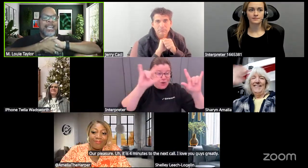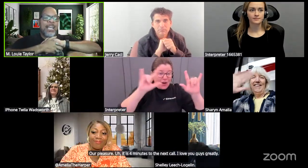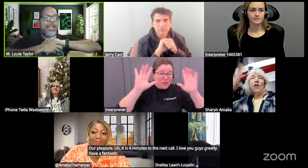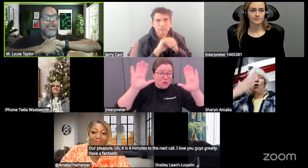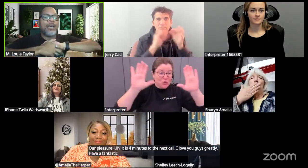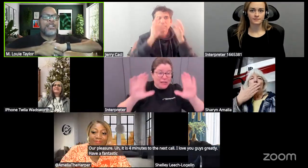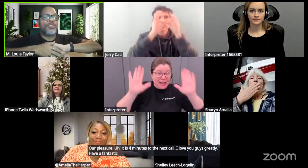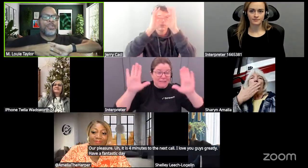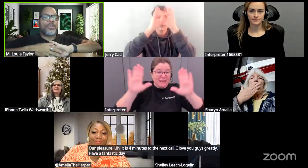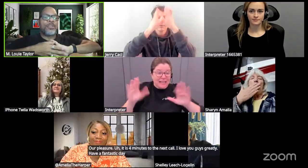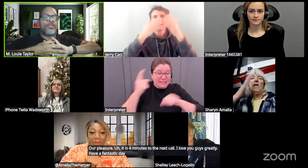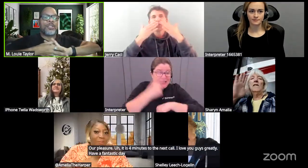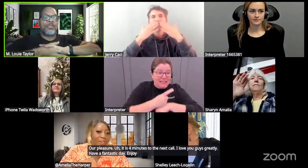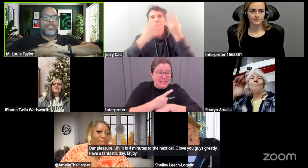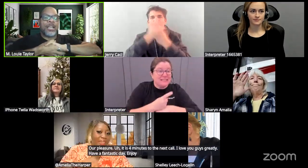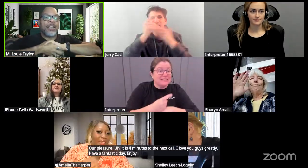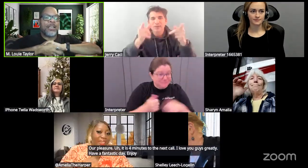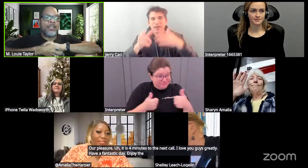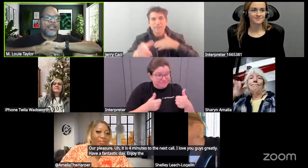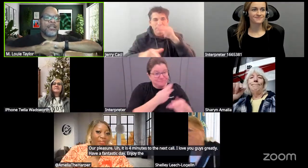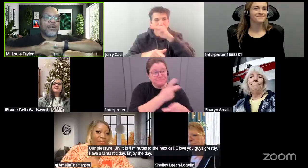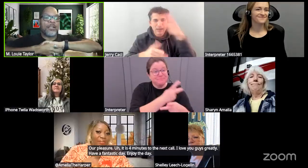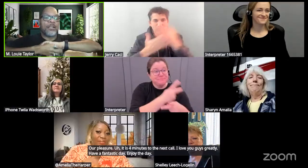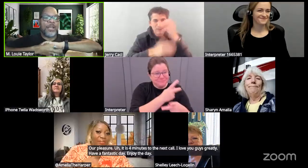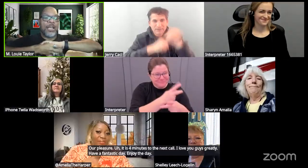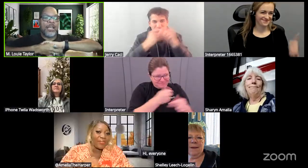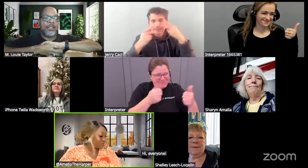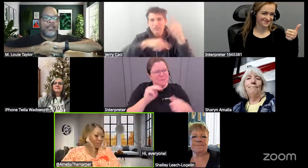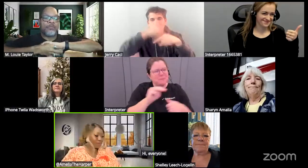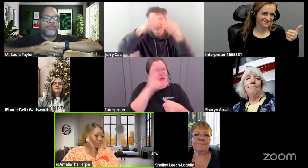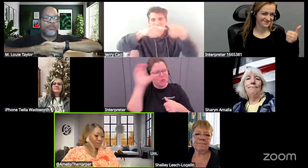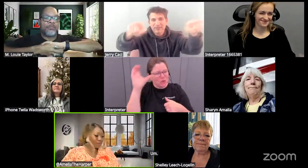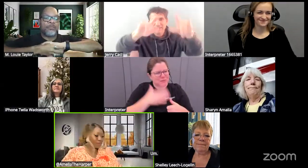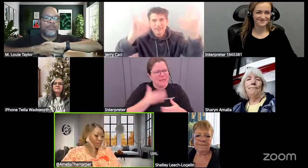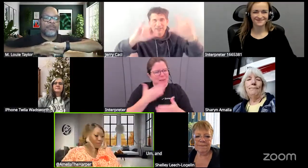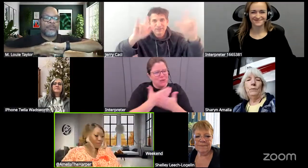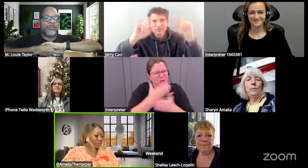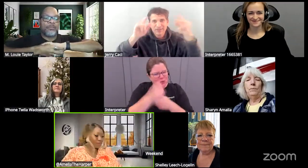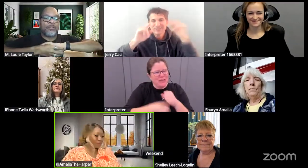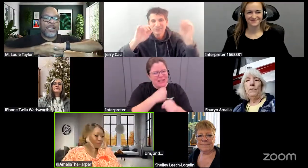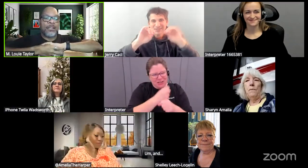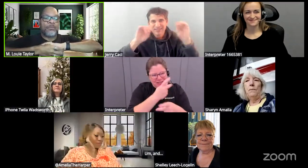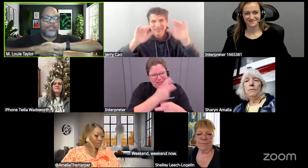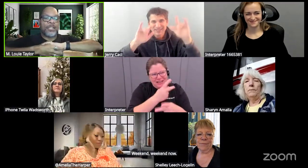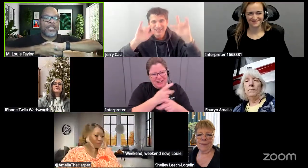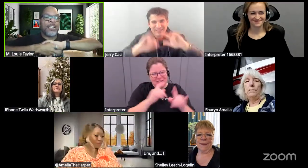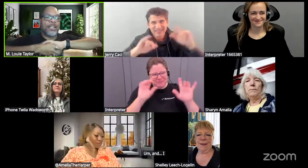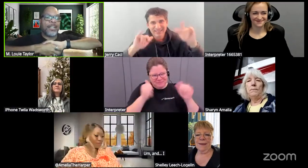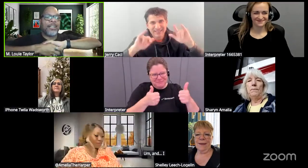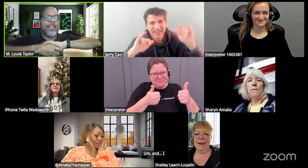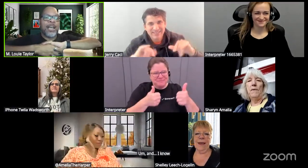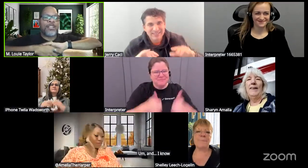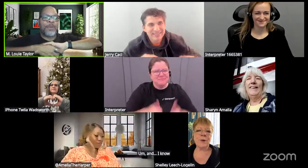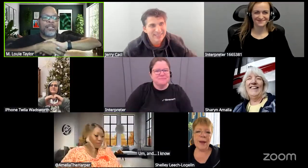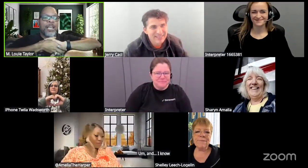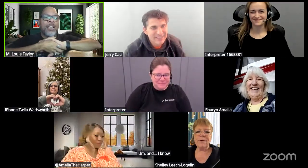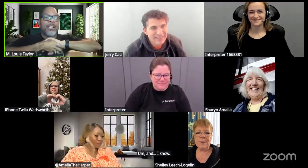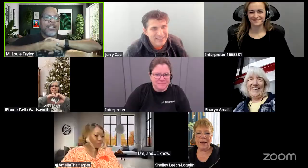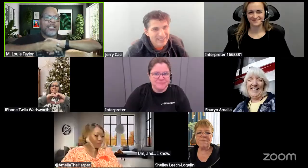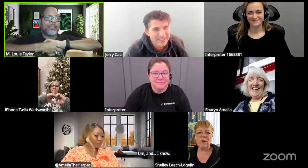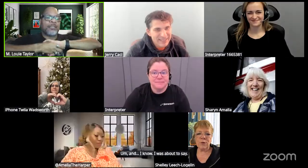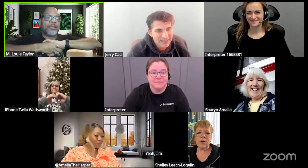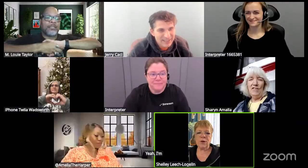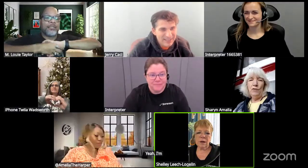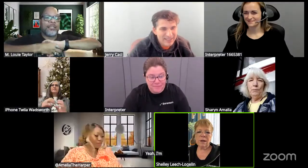fantastic day. Enjoy All right, the day. everyone. And Weekend now, Louis. I know. Yeah, I and was about to pray say. for